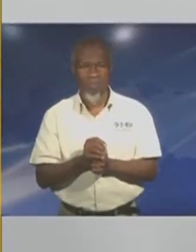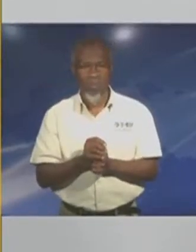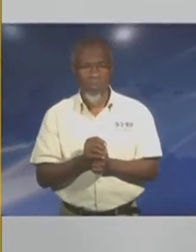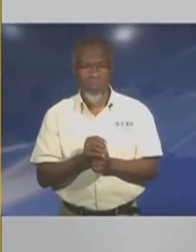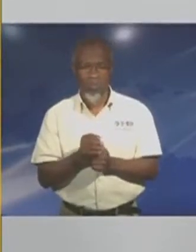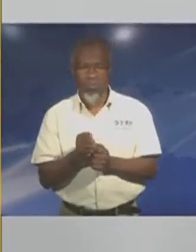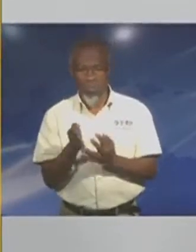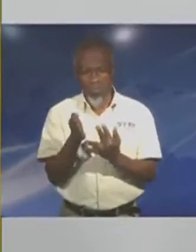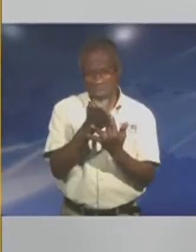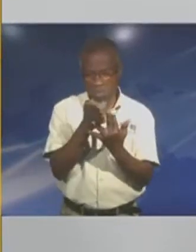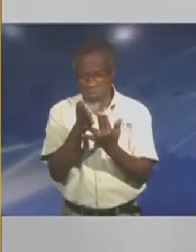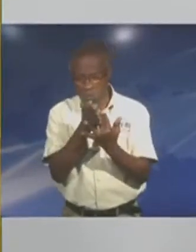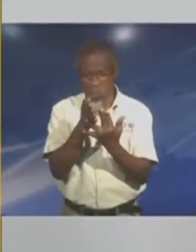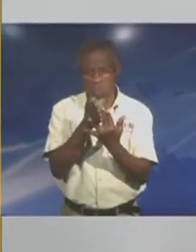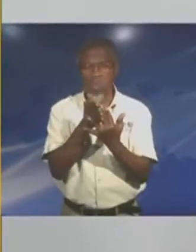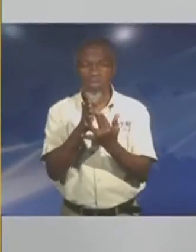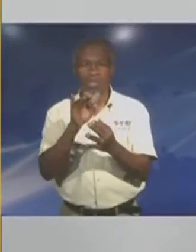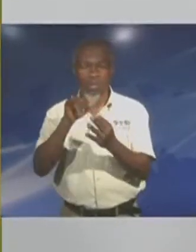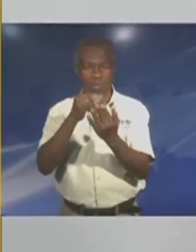Between the